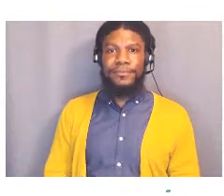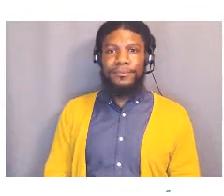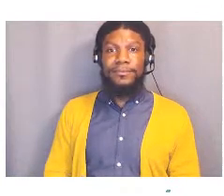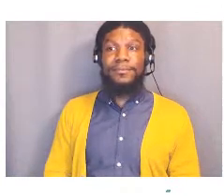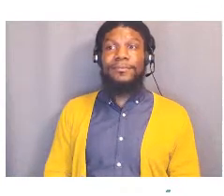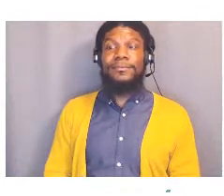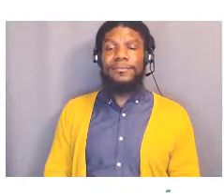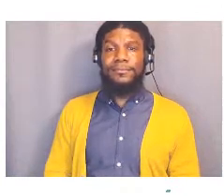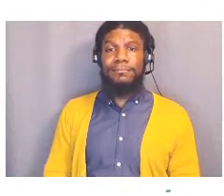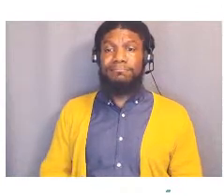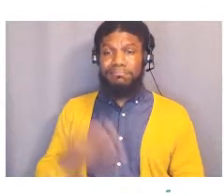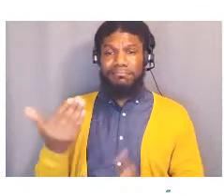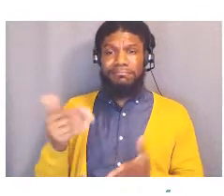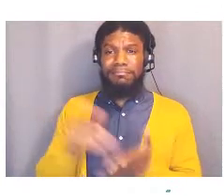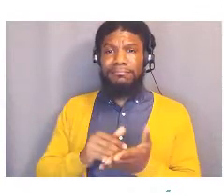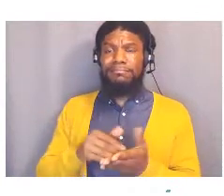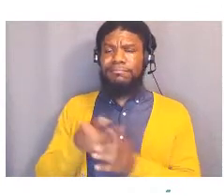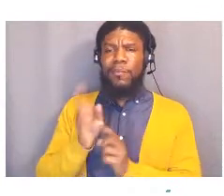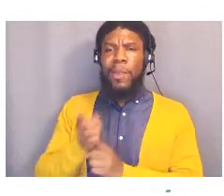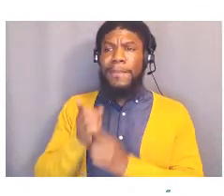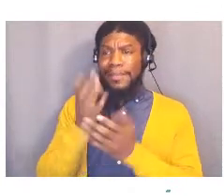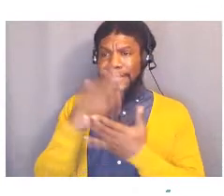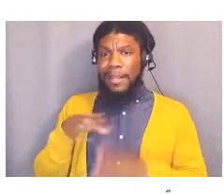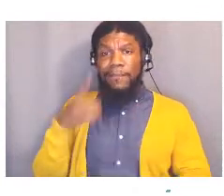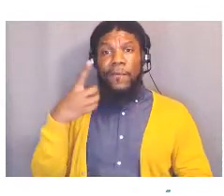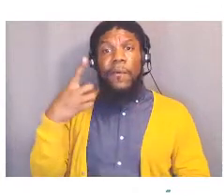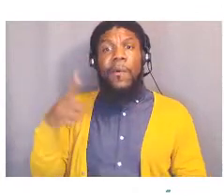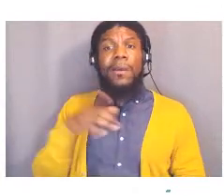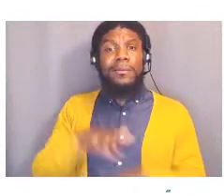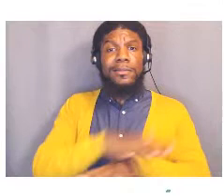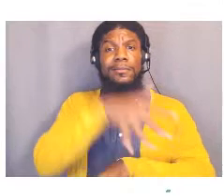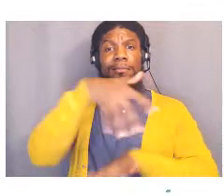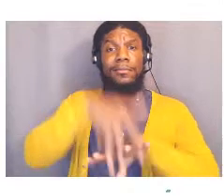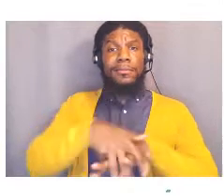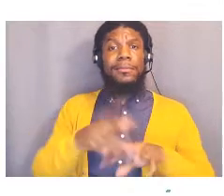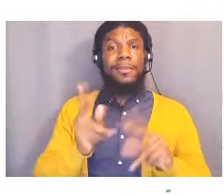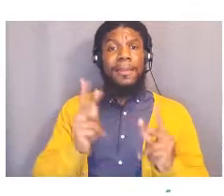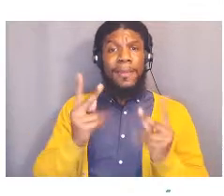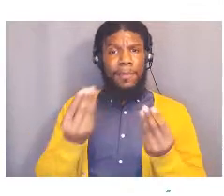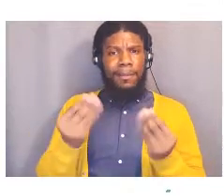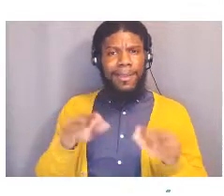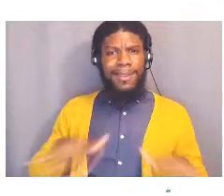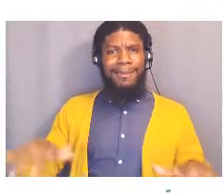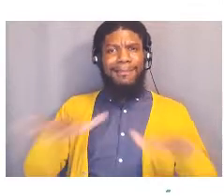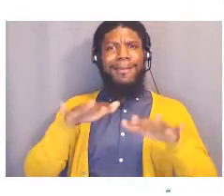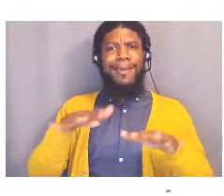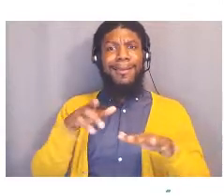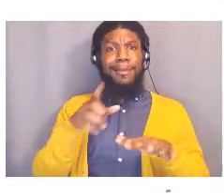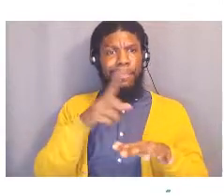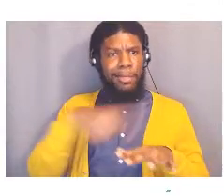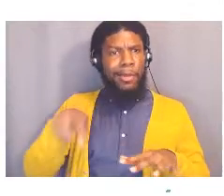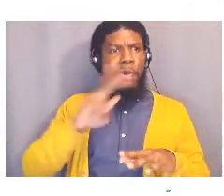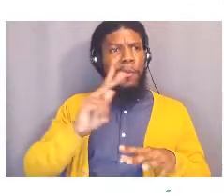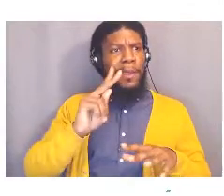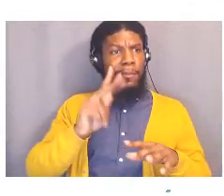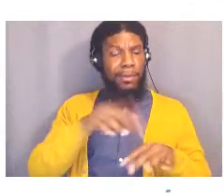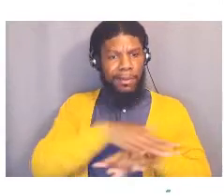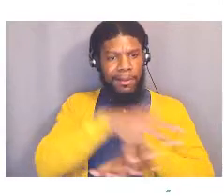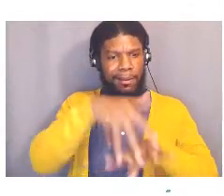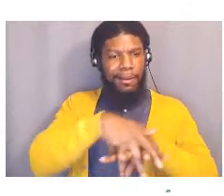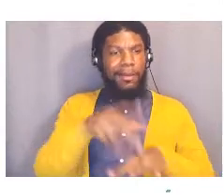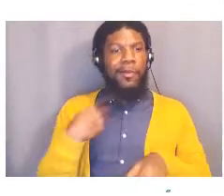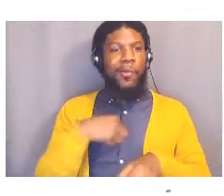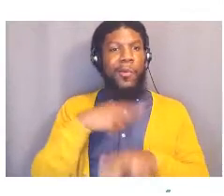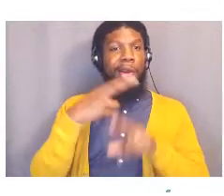A moment of silence for the indigenous people of the land, the indigenous people of this place we